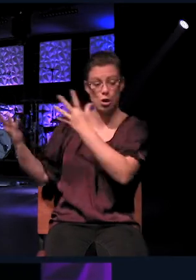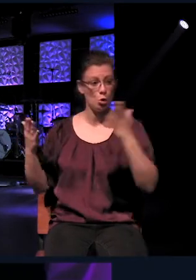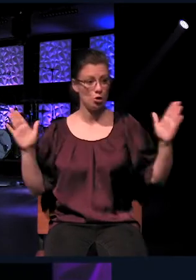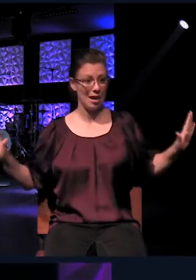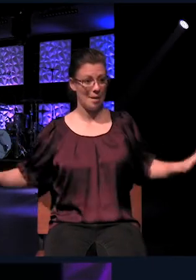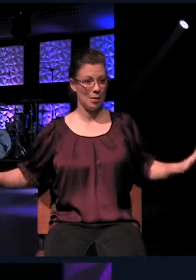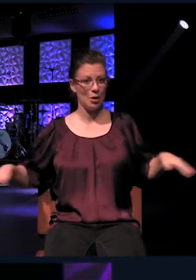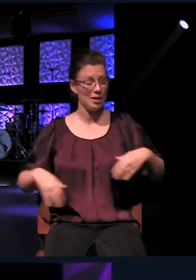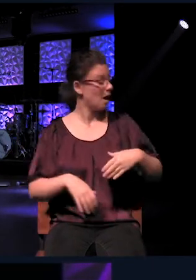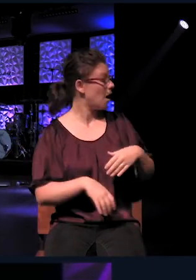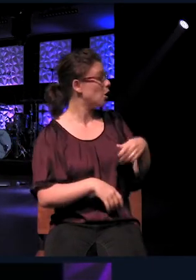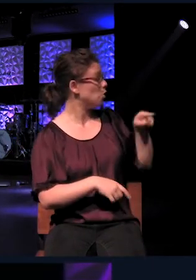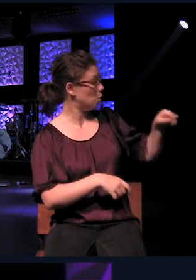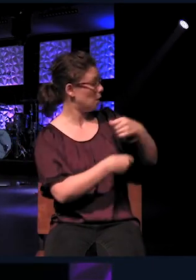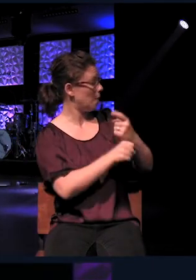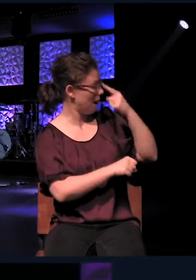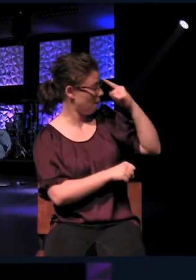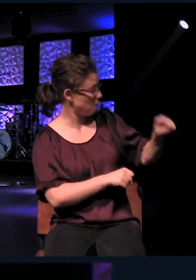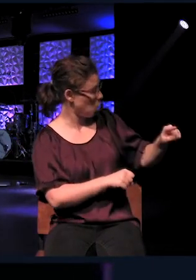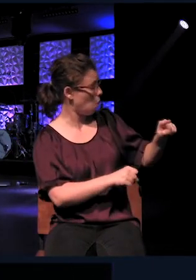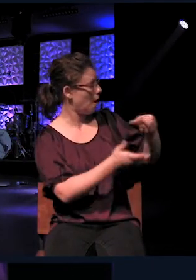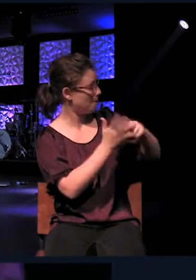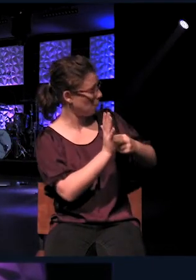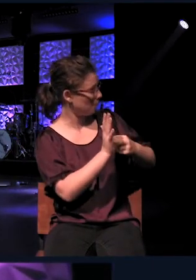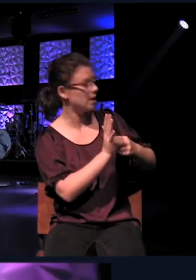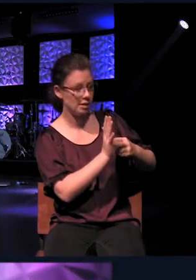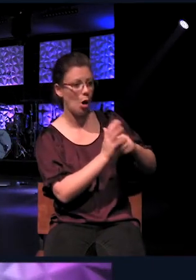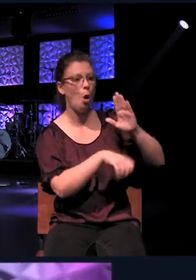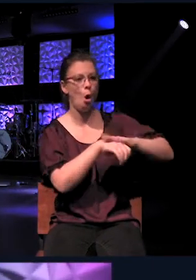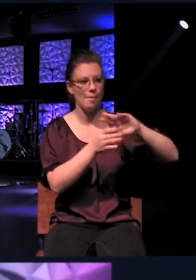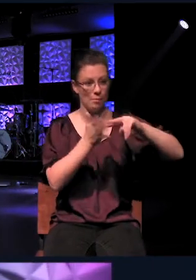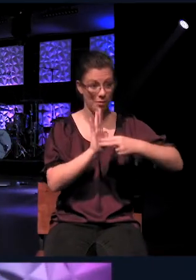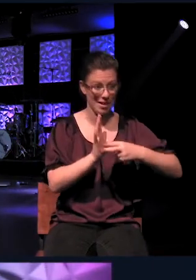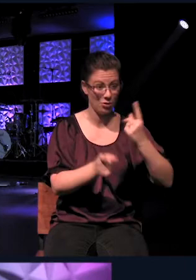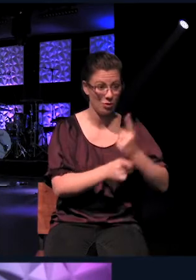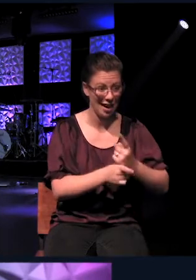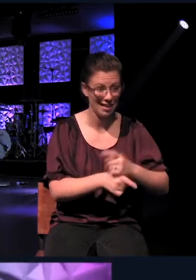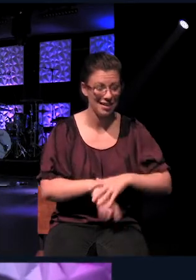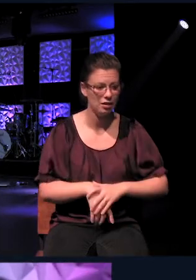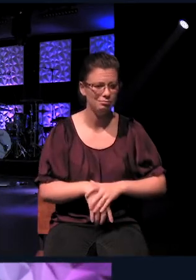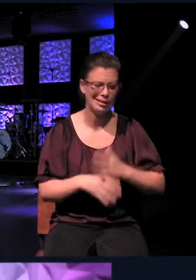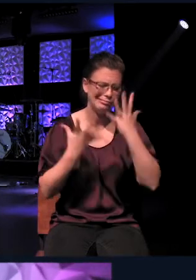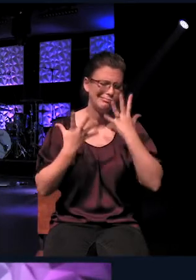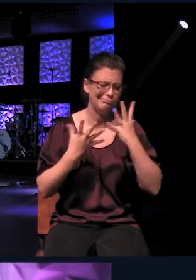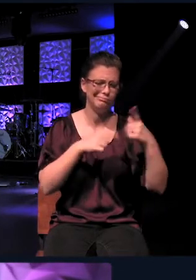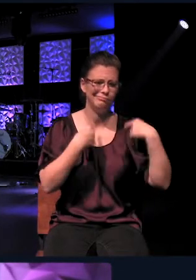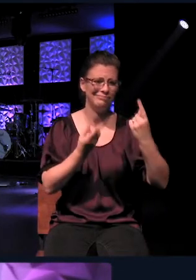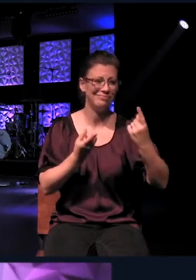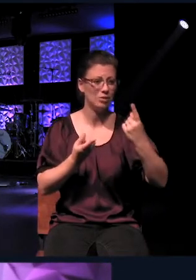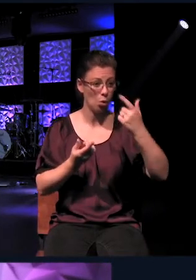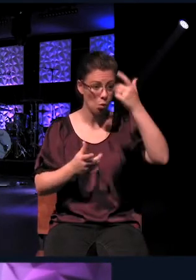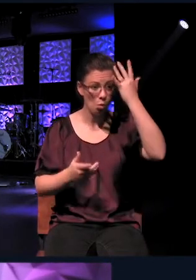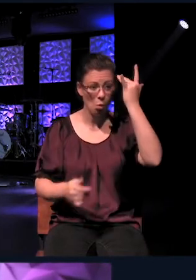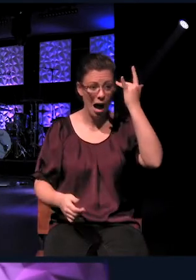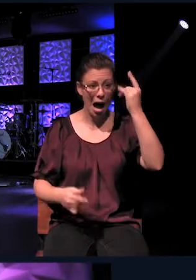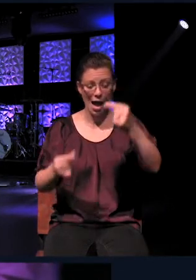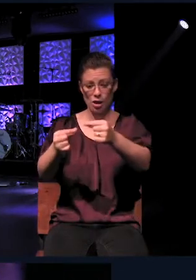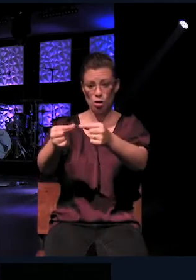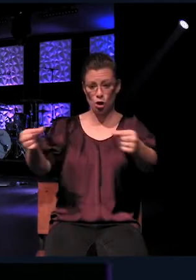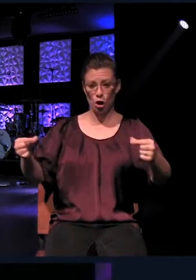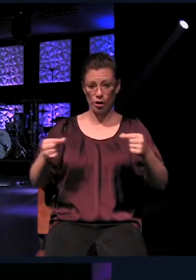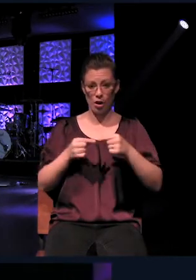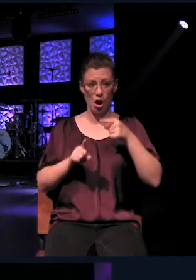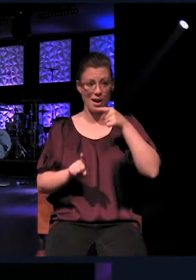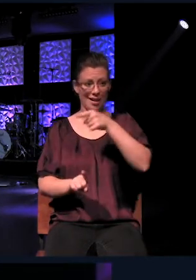purpose for a purpose. But unfortunately, because of what happened in the Garden of Eden, because of